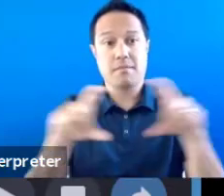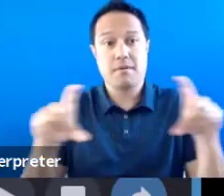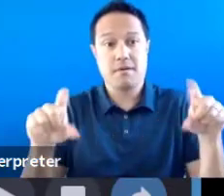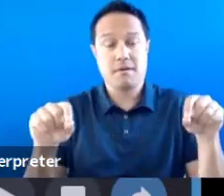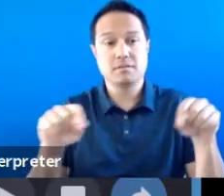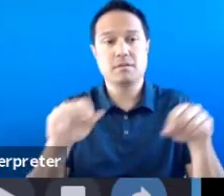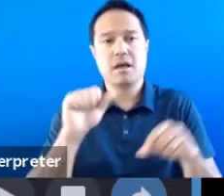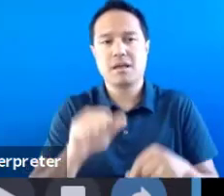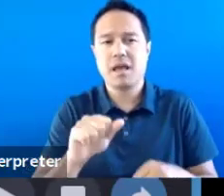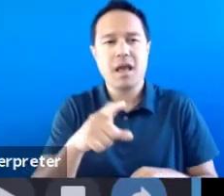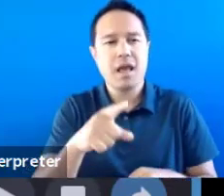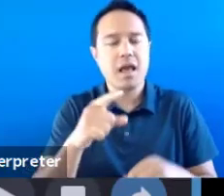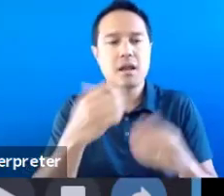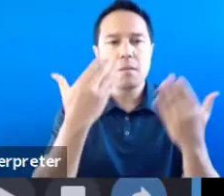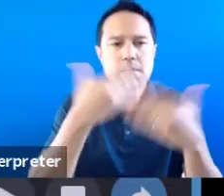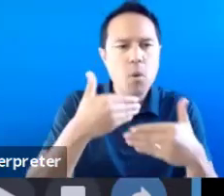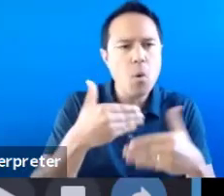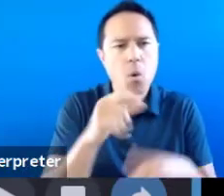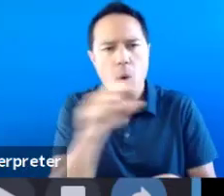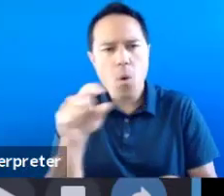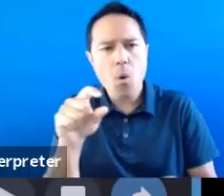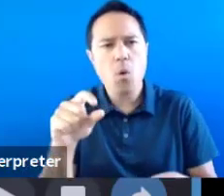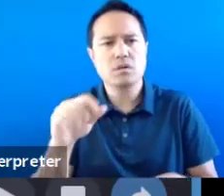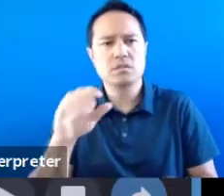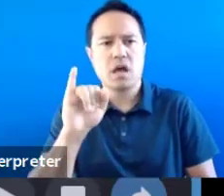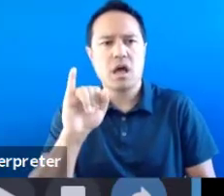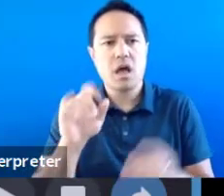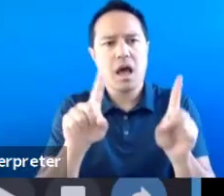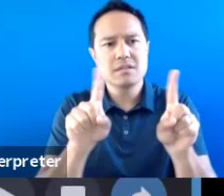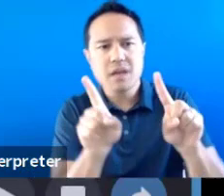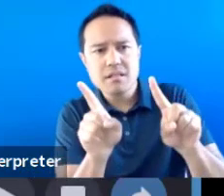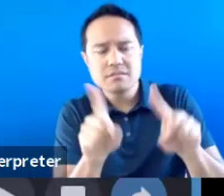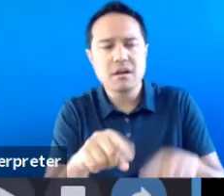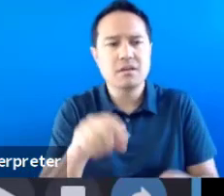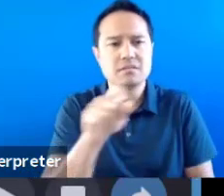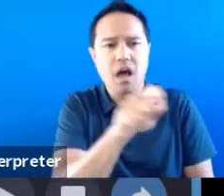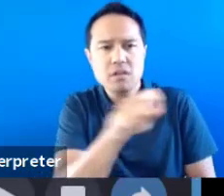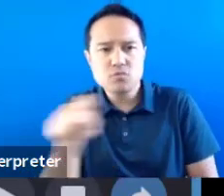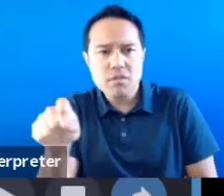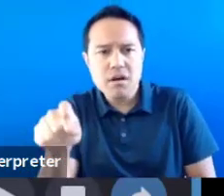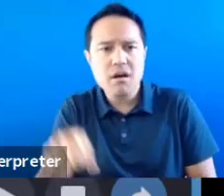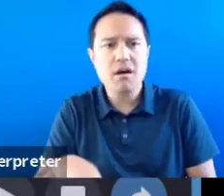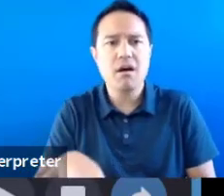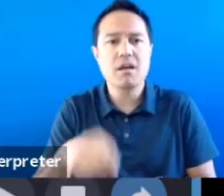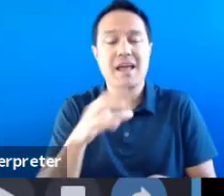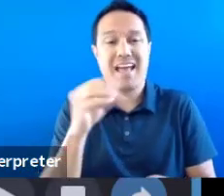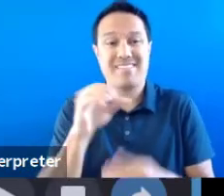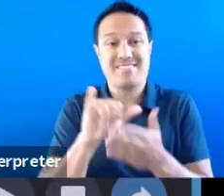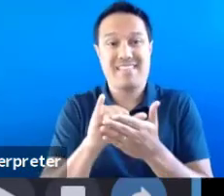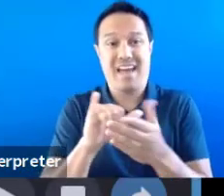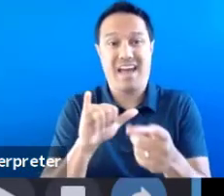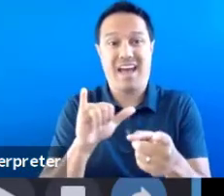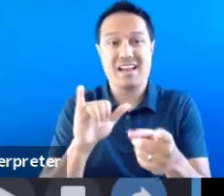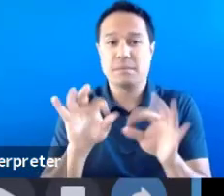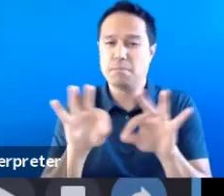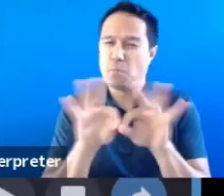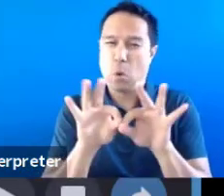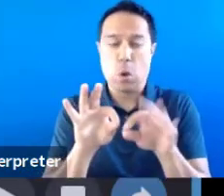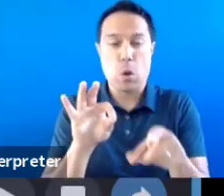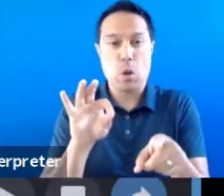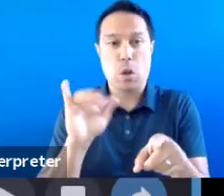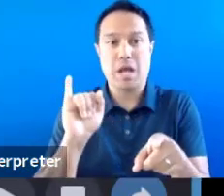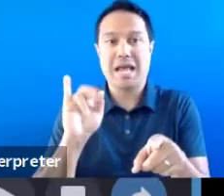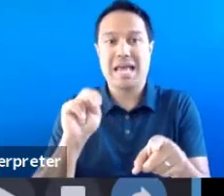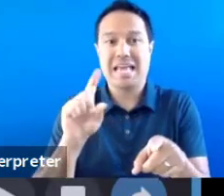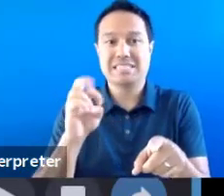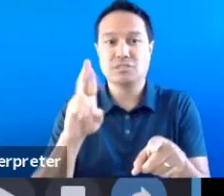italicize, underline, I can customize it, change the colors. But the most important magical button is that insert a link. So I can insert a link in Studio and